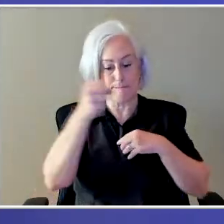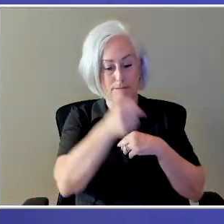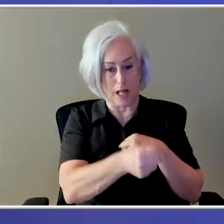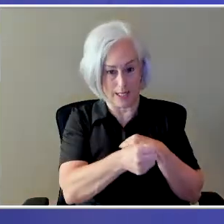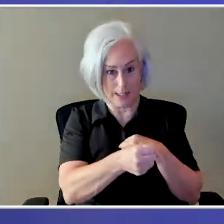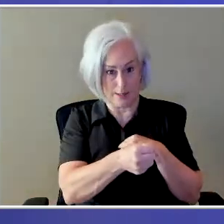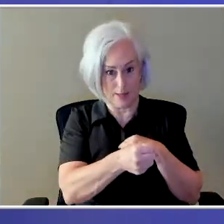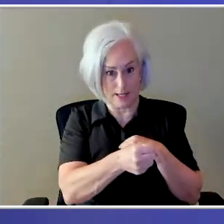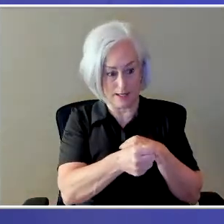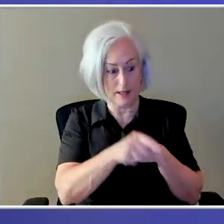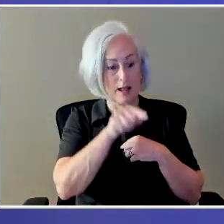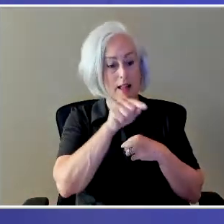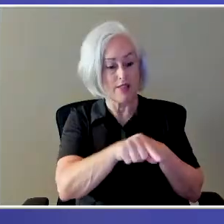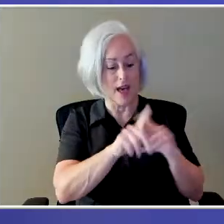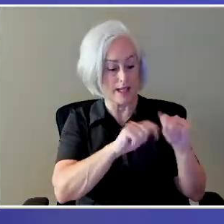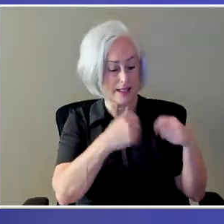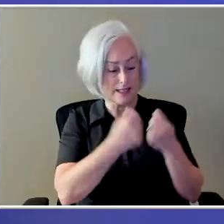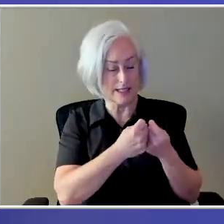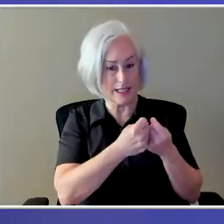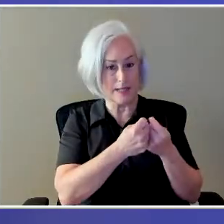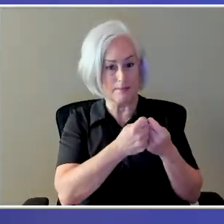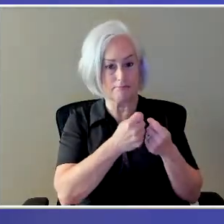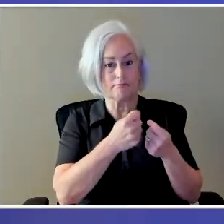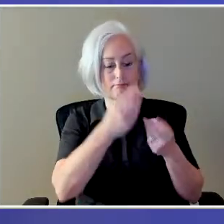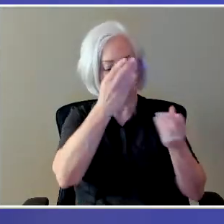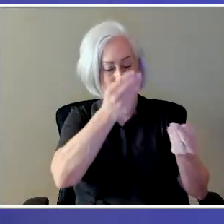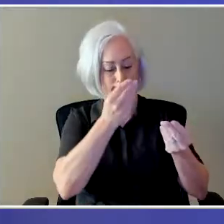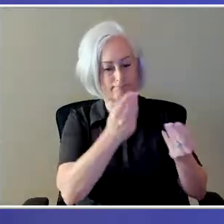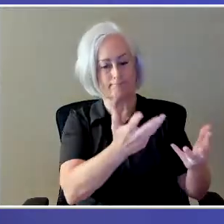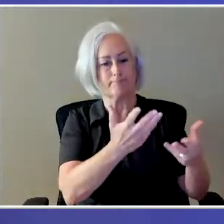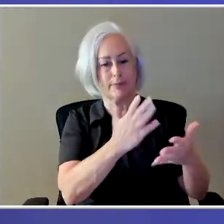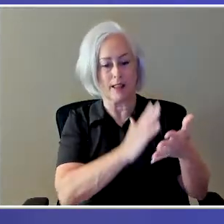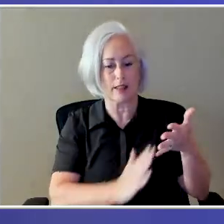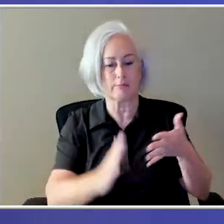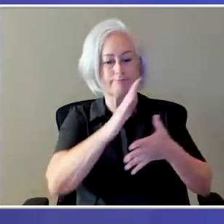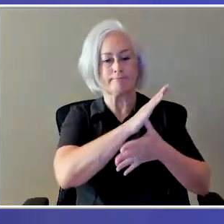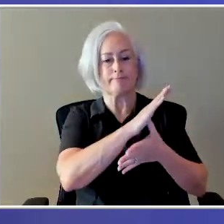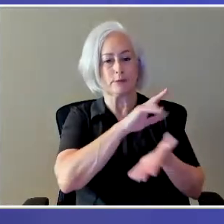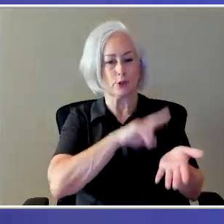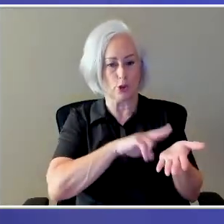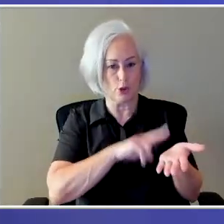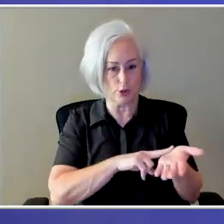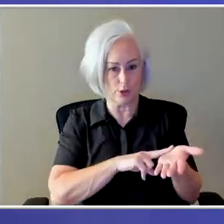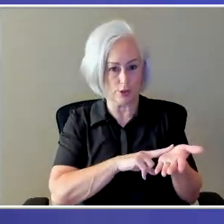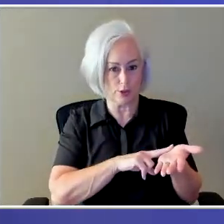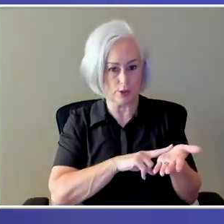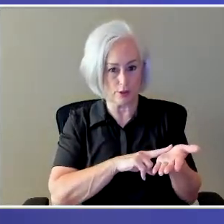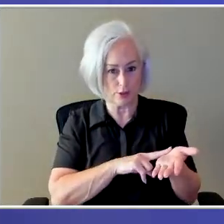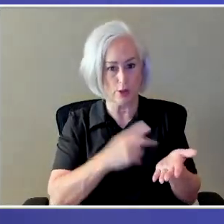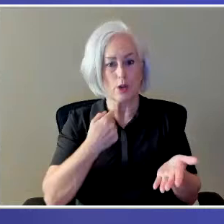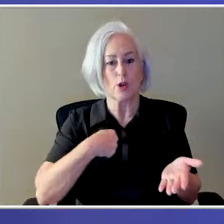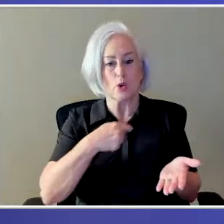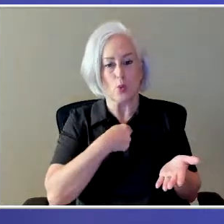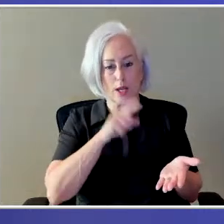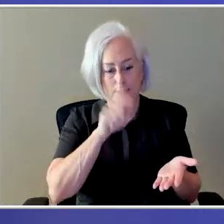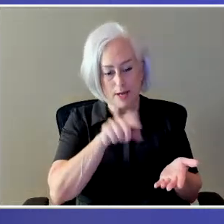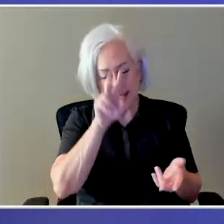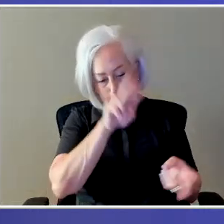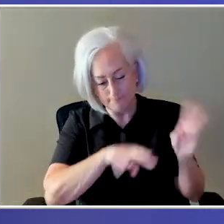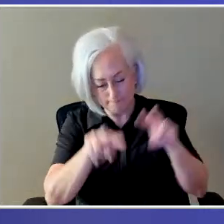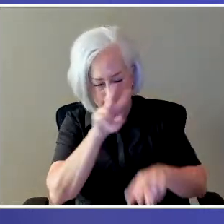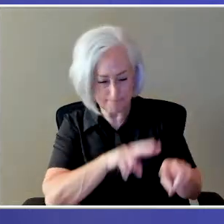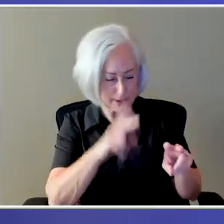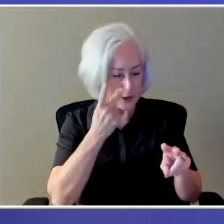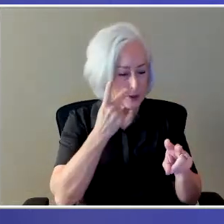nurse that we are getting a patient. And then it's our job to look through the nurses, the patient assignments, the